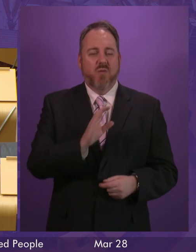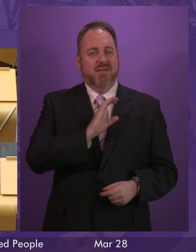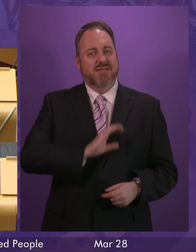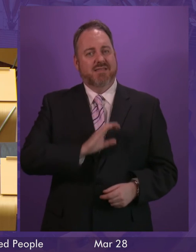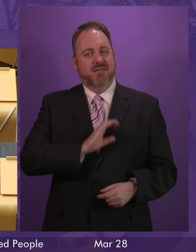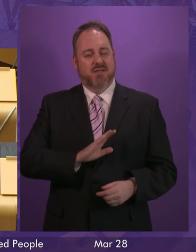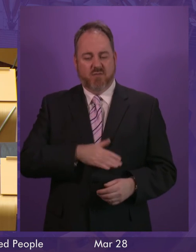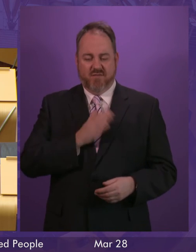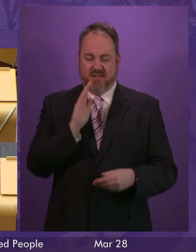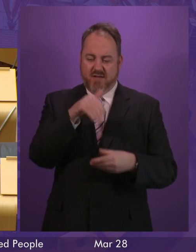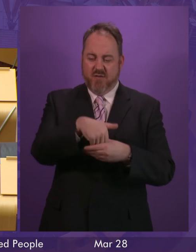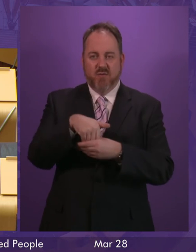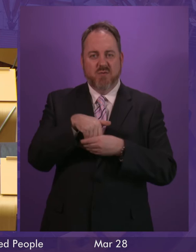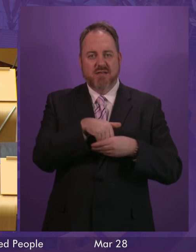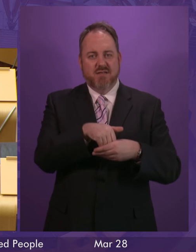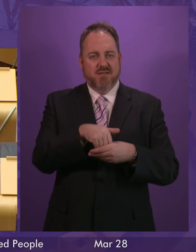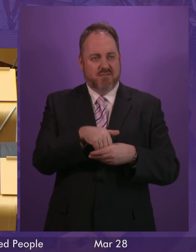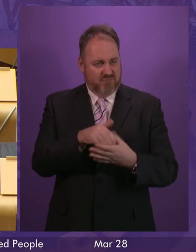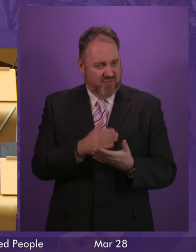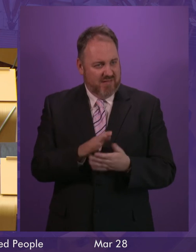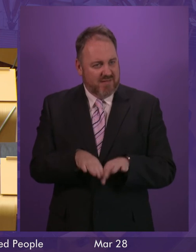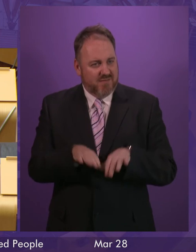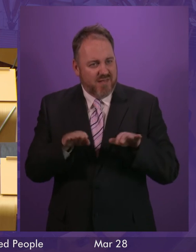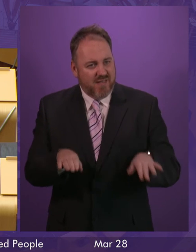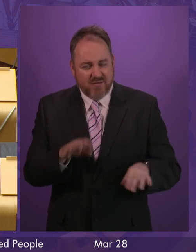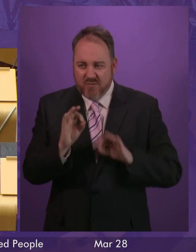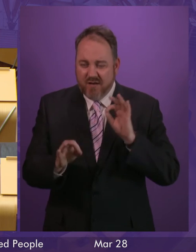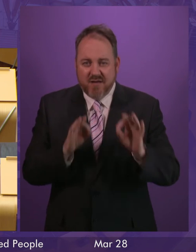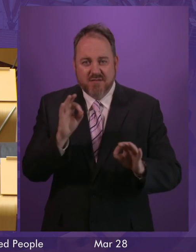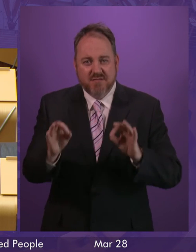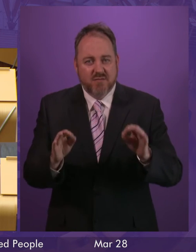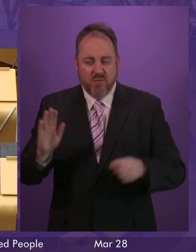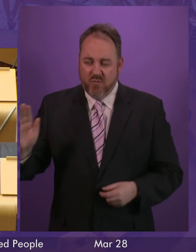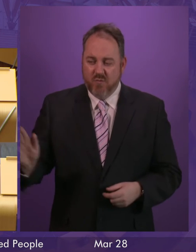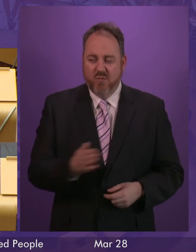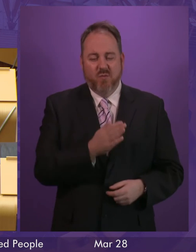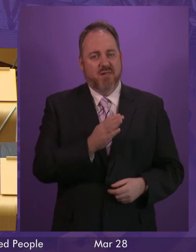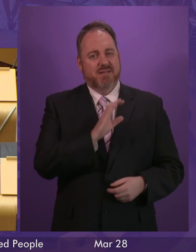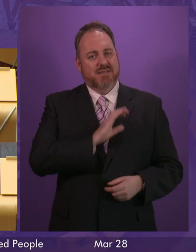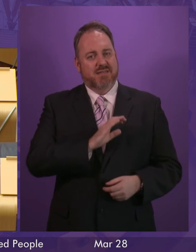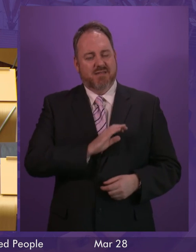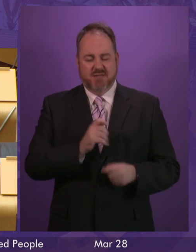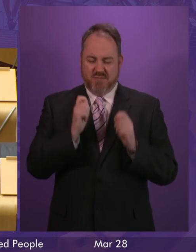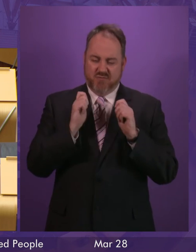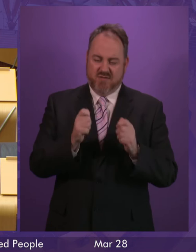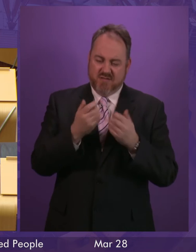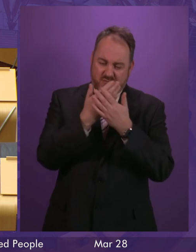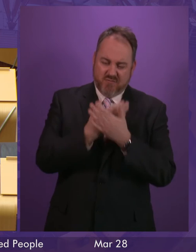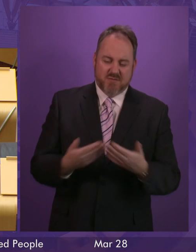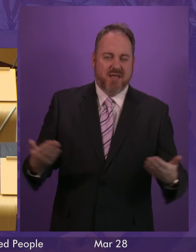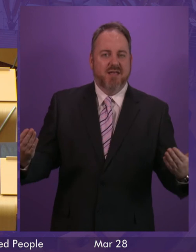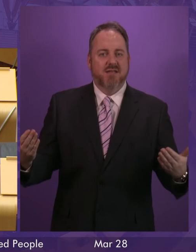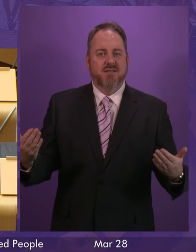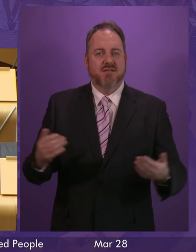Is it unreasonable to ask that all our citizens be treated with dignity? And finally, presiding